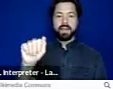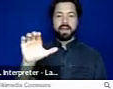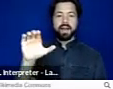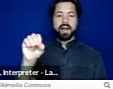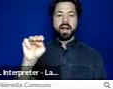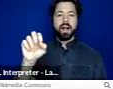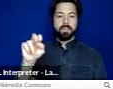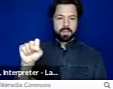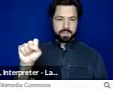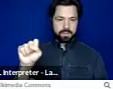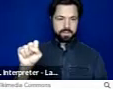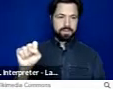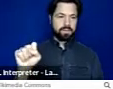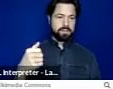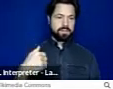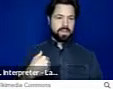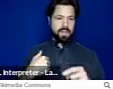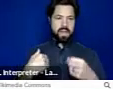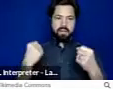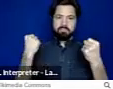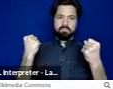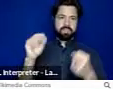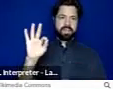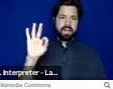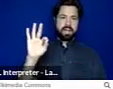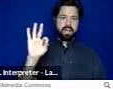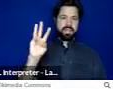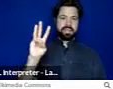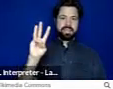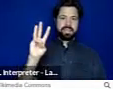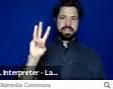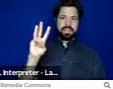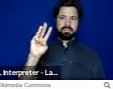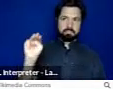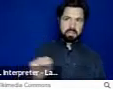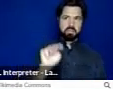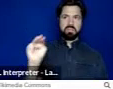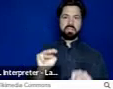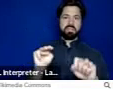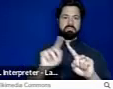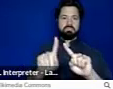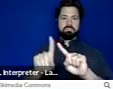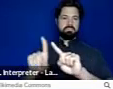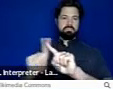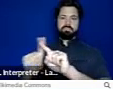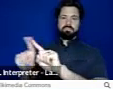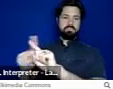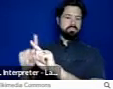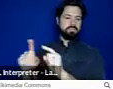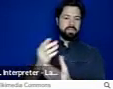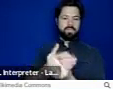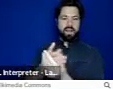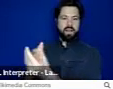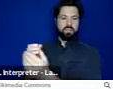It has like 96,000, it says, or 96 million freely usable media files to